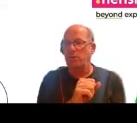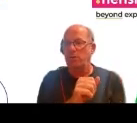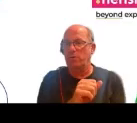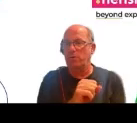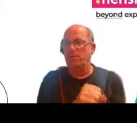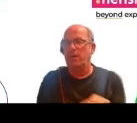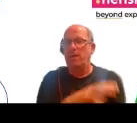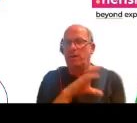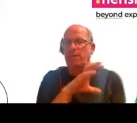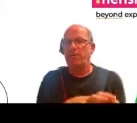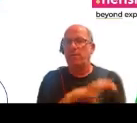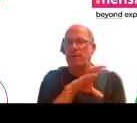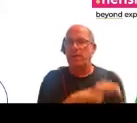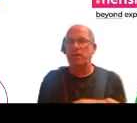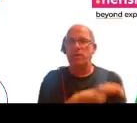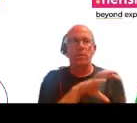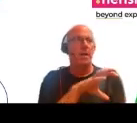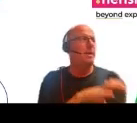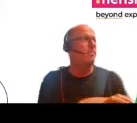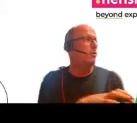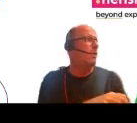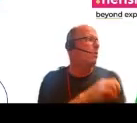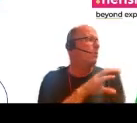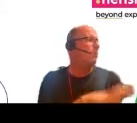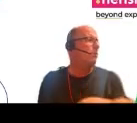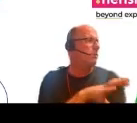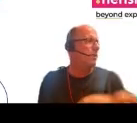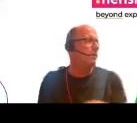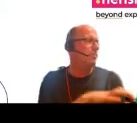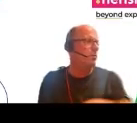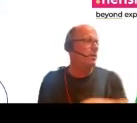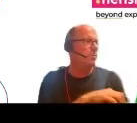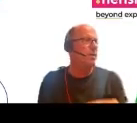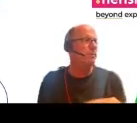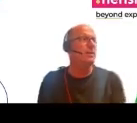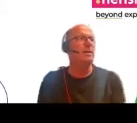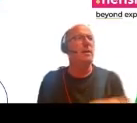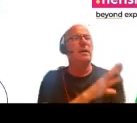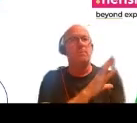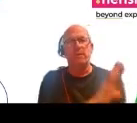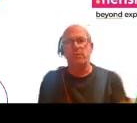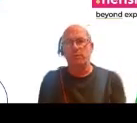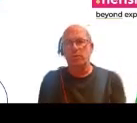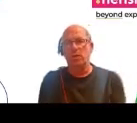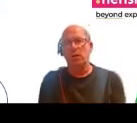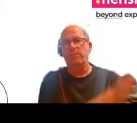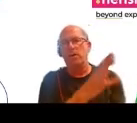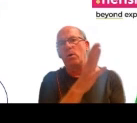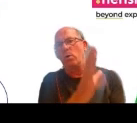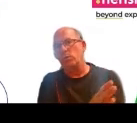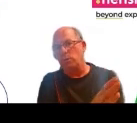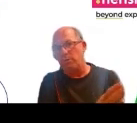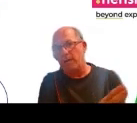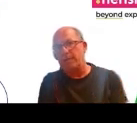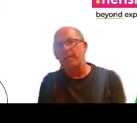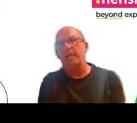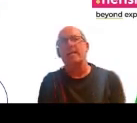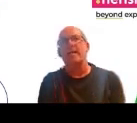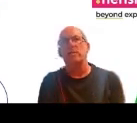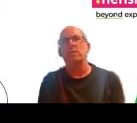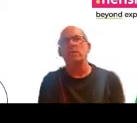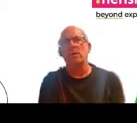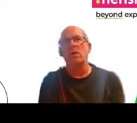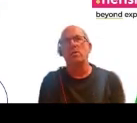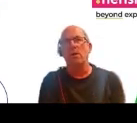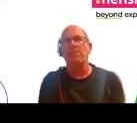to turn it on and off. The first thing I show anybody, or the first thing I demonstrate to anybody, whether it's VoiceOver or TalkBack,